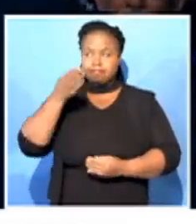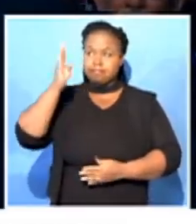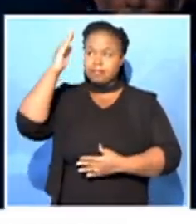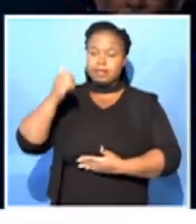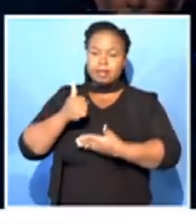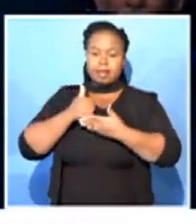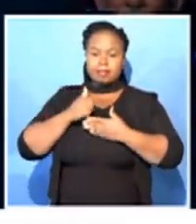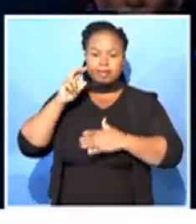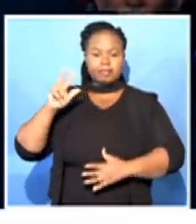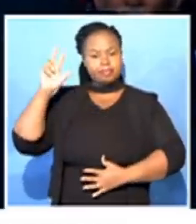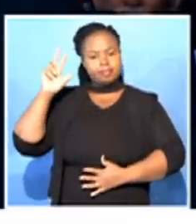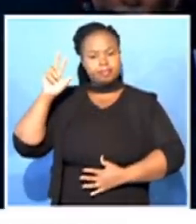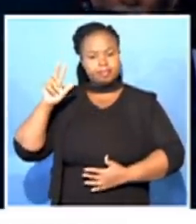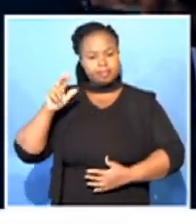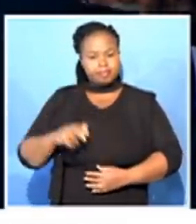me God.